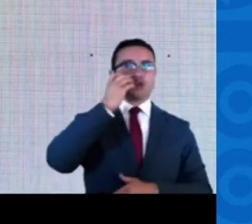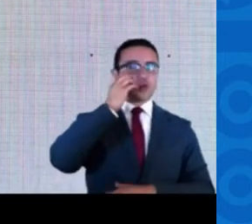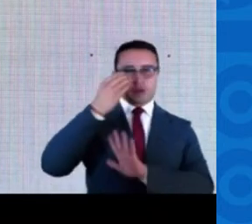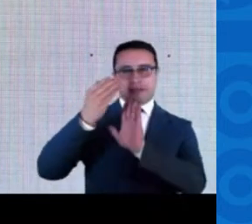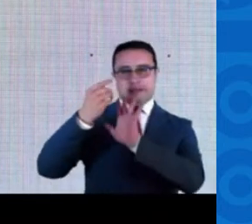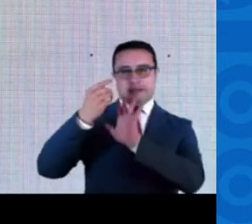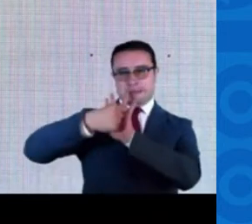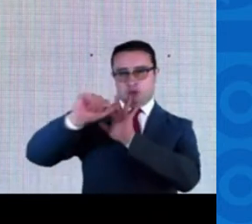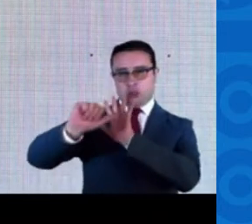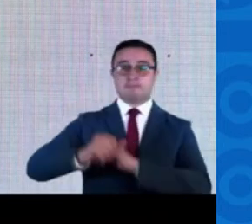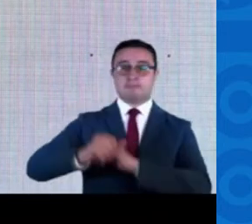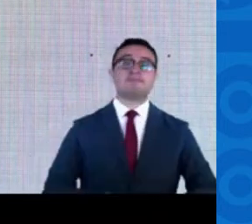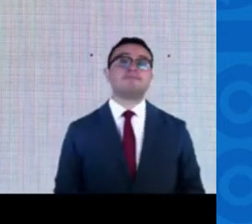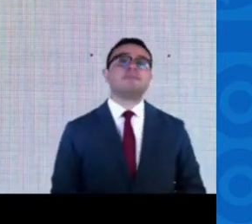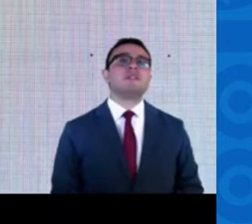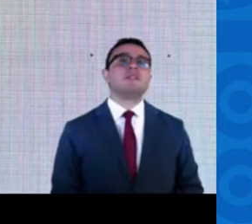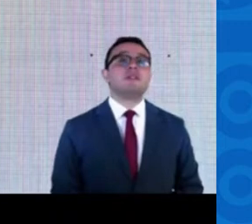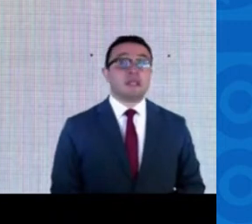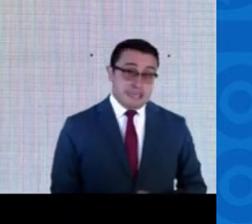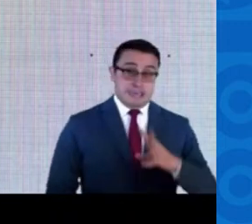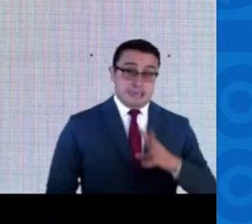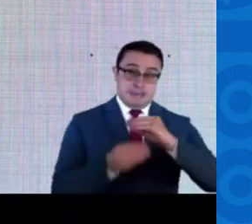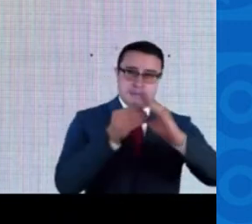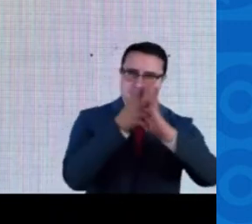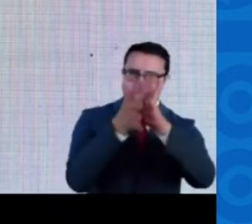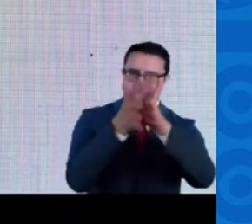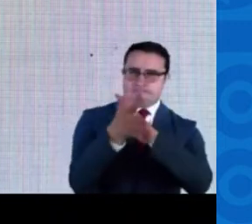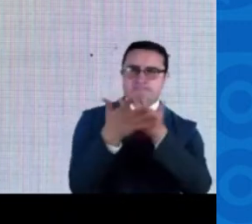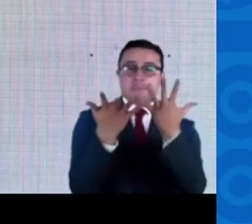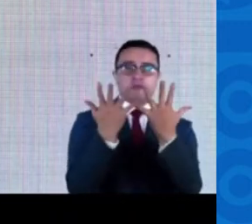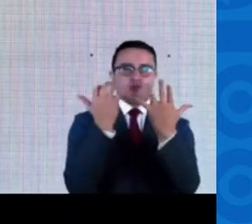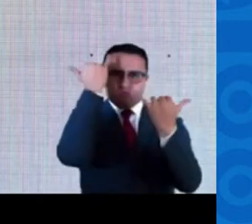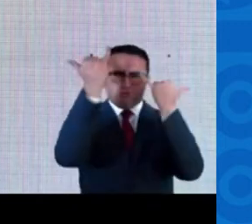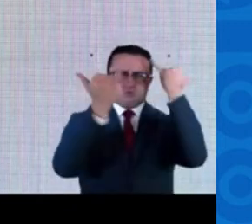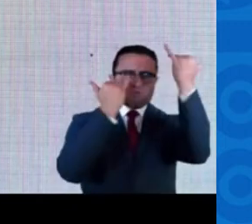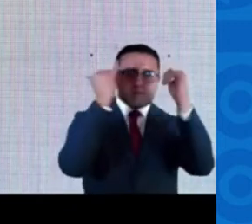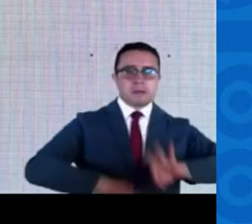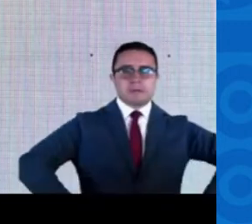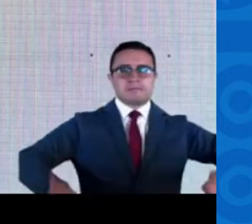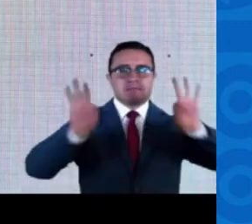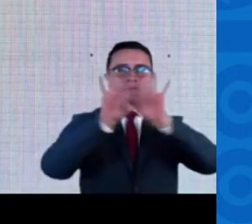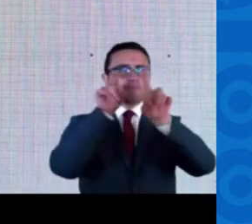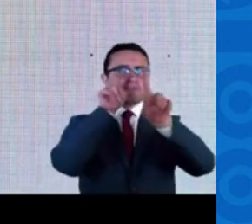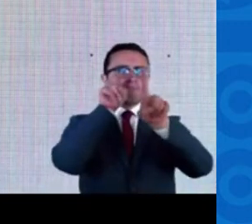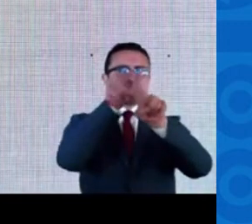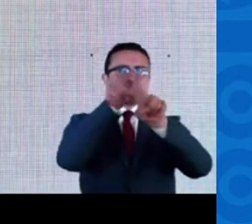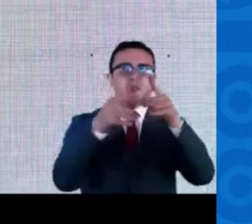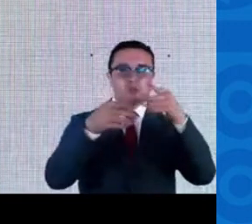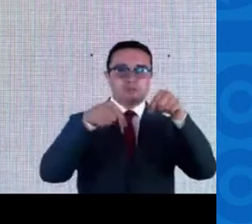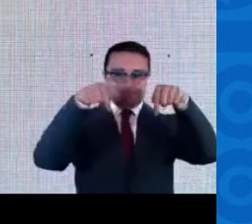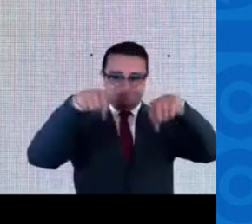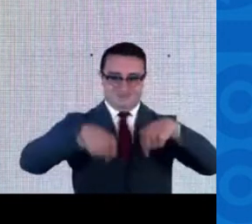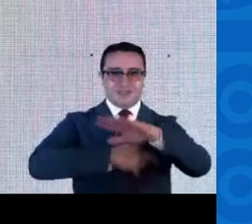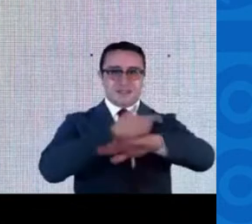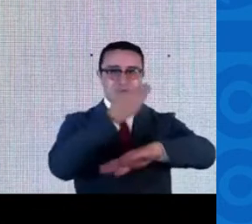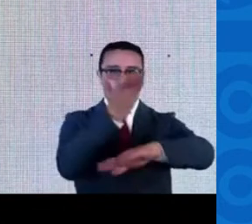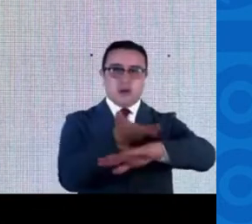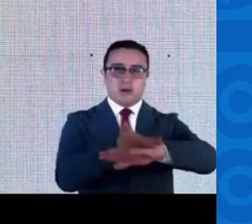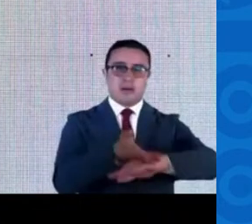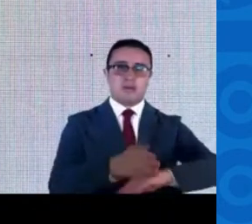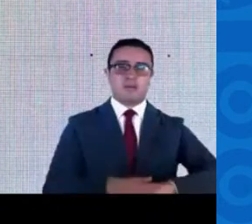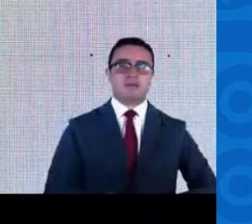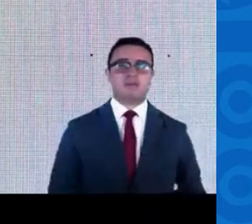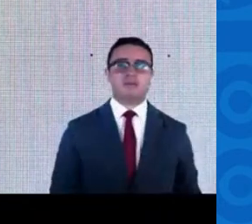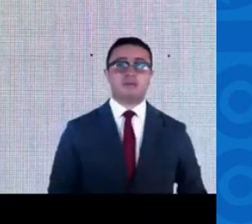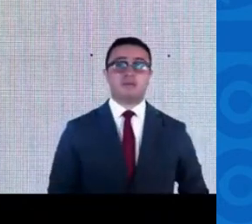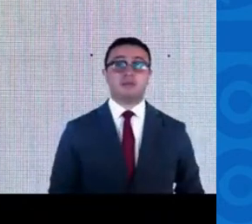will be with us in a few minutes, but I would like to tell you about some other important moments in this